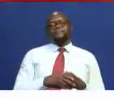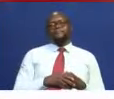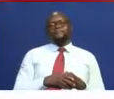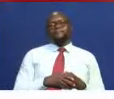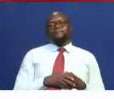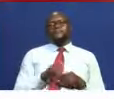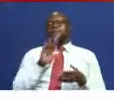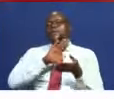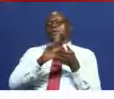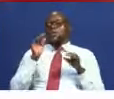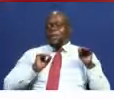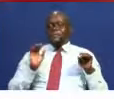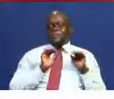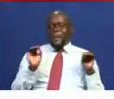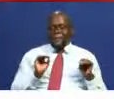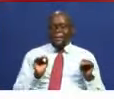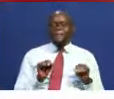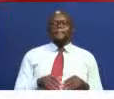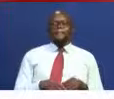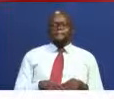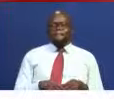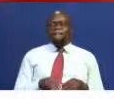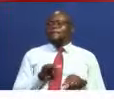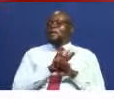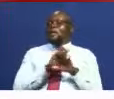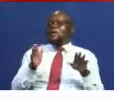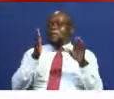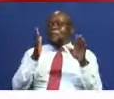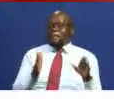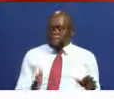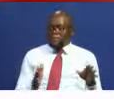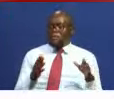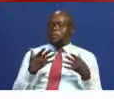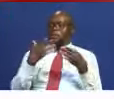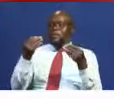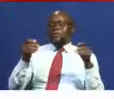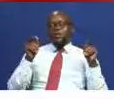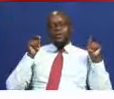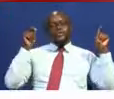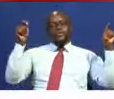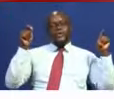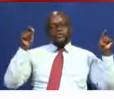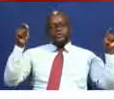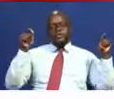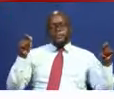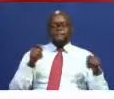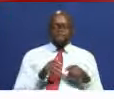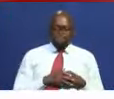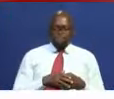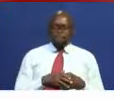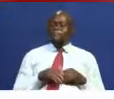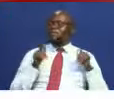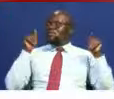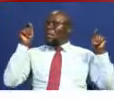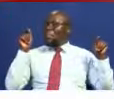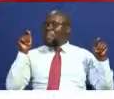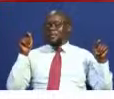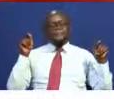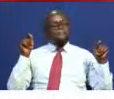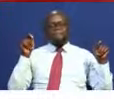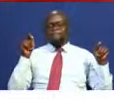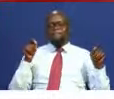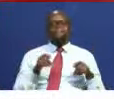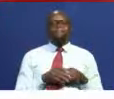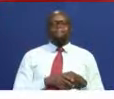Mr. Speaker, without corruption, nobody will go to the streets to demonstrate.